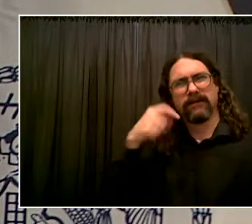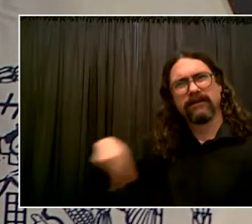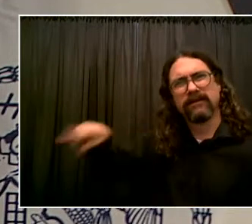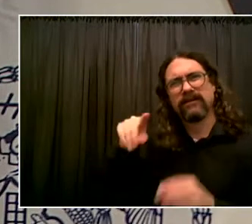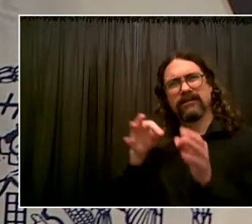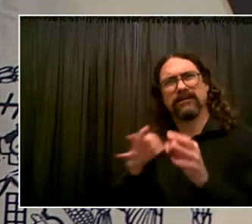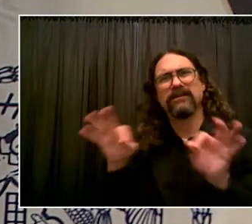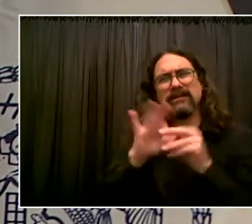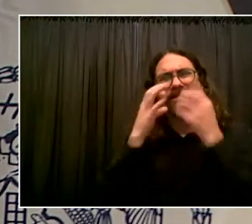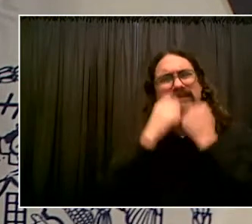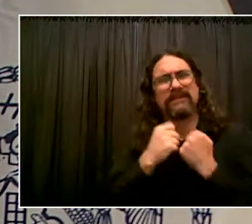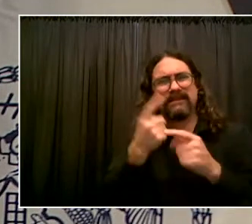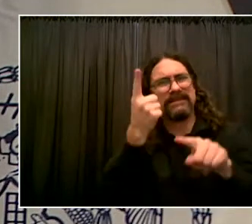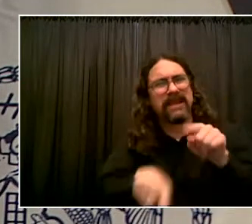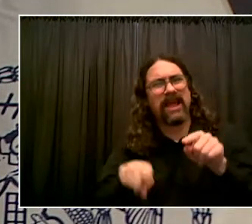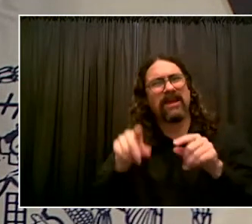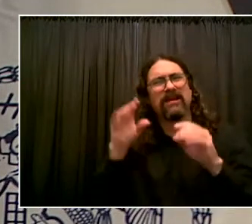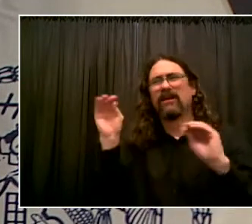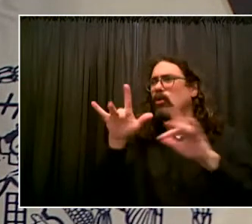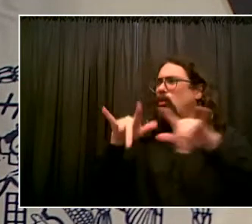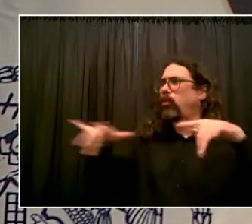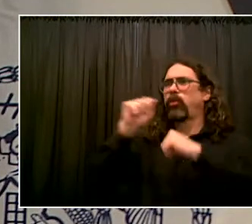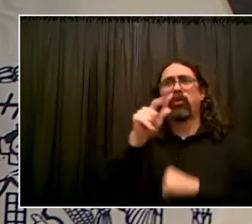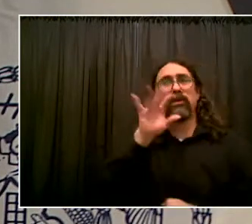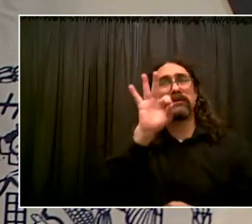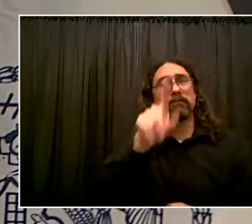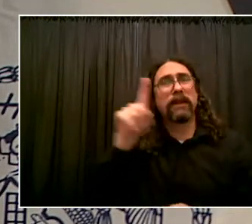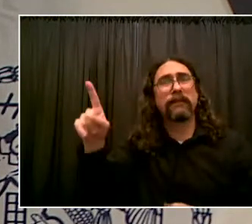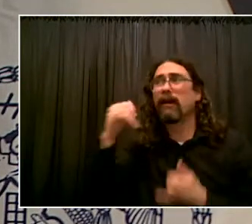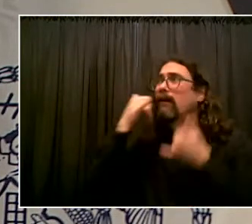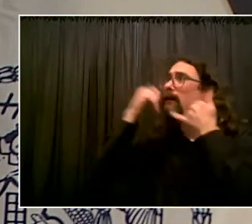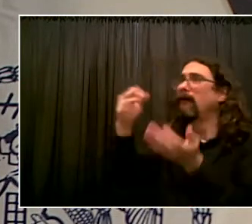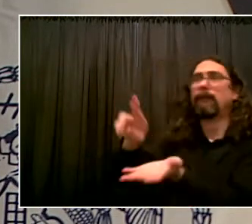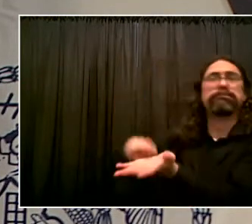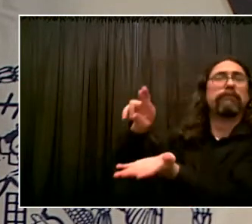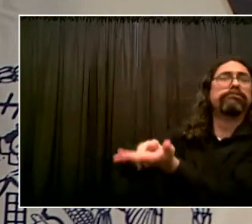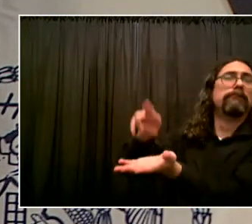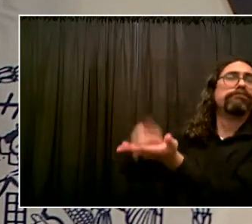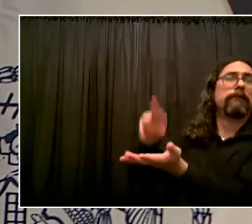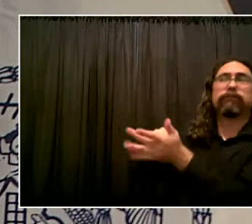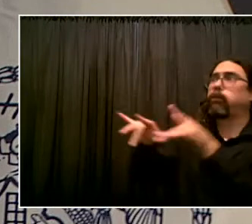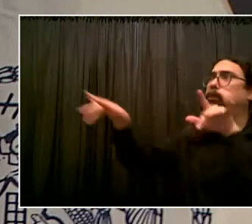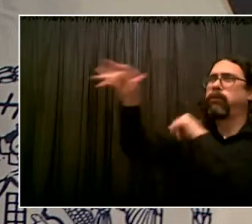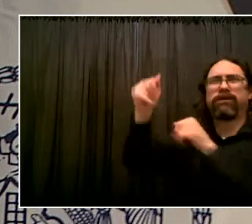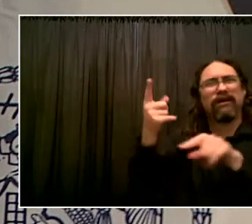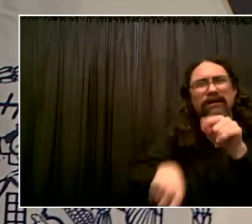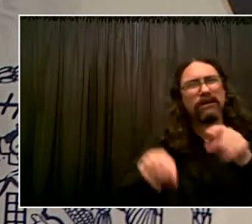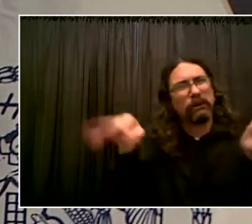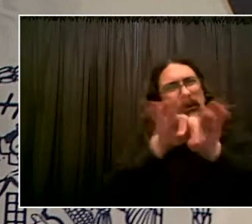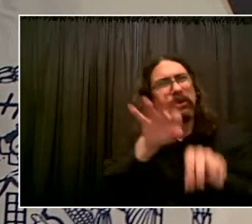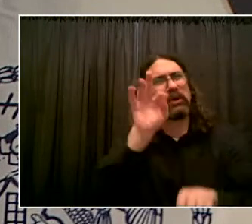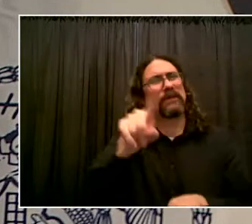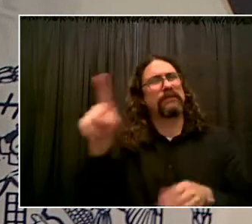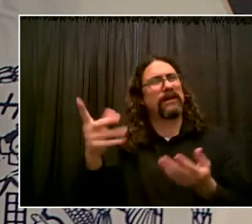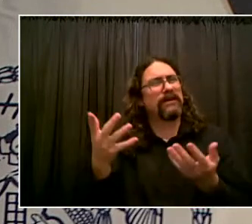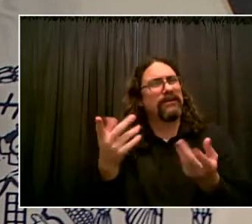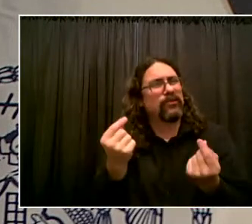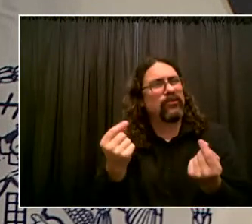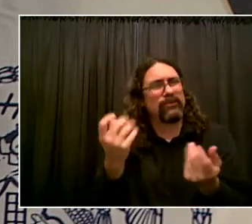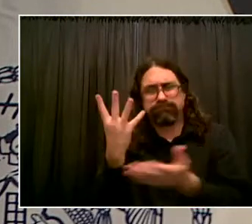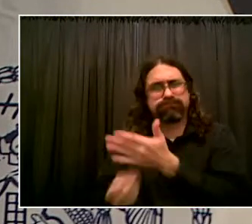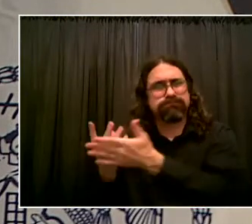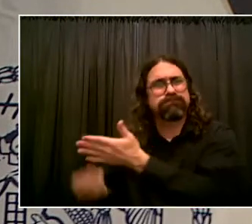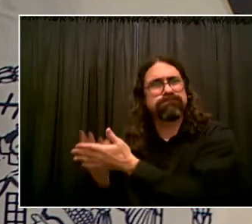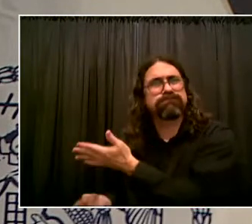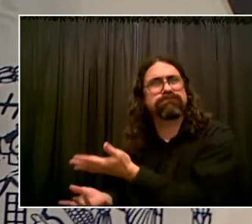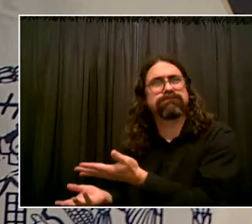has an update on that number. Again, we saw an immense amount. I don't know when you talked to him, Bob, but I want to remind you, in the